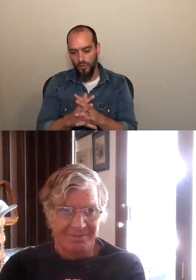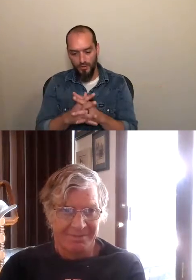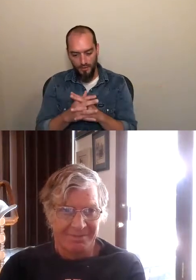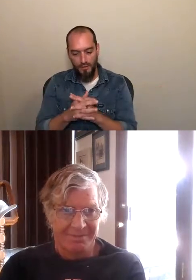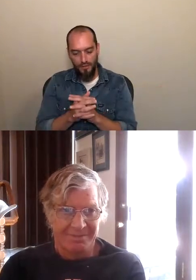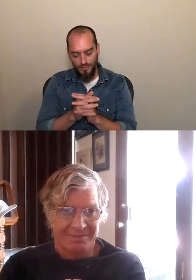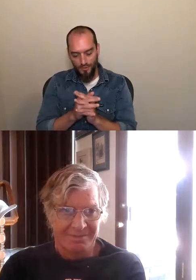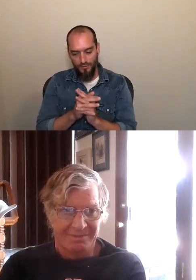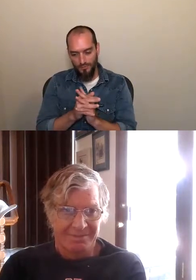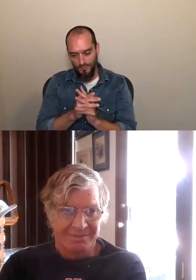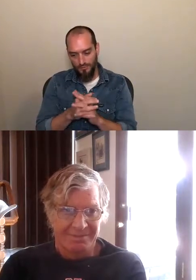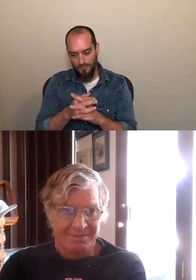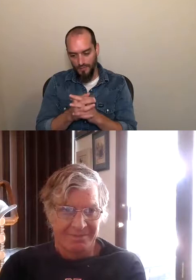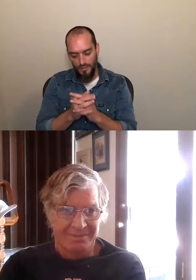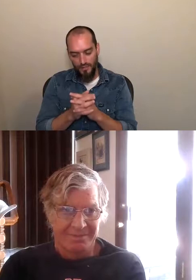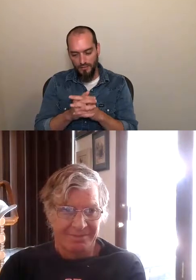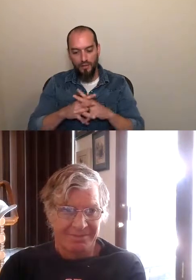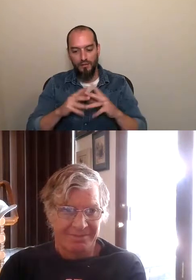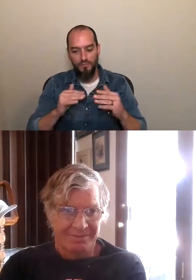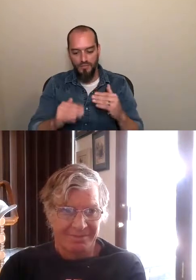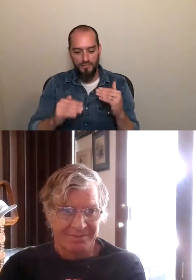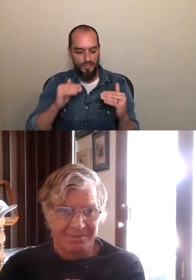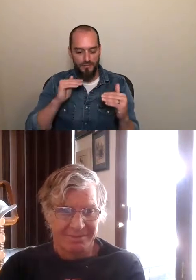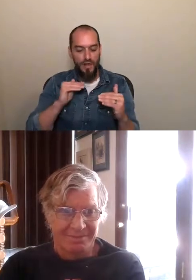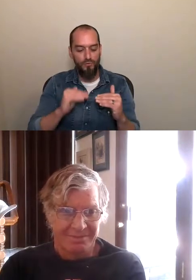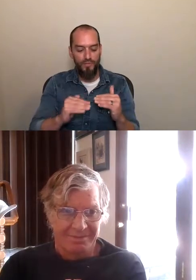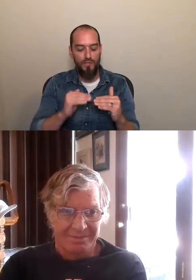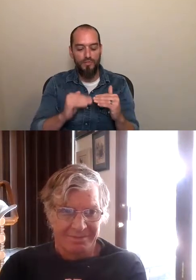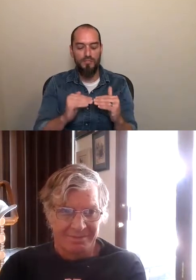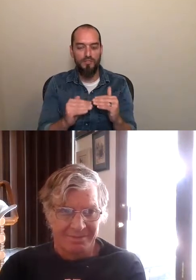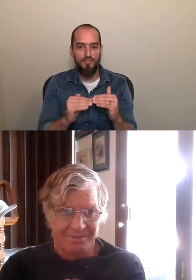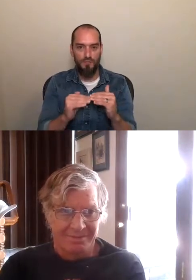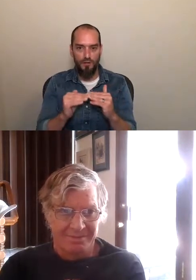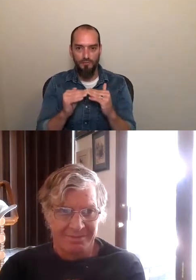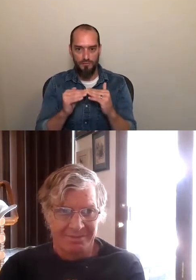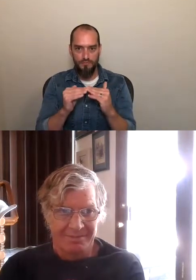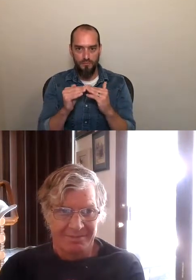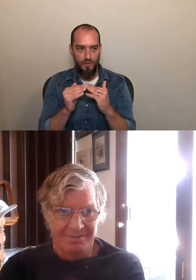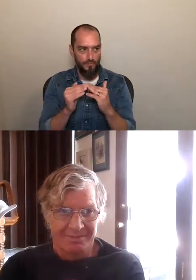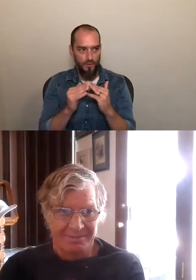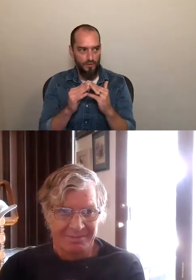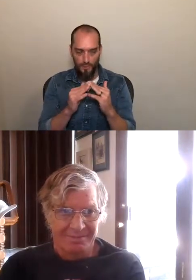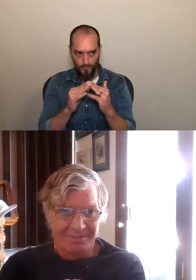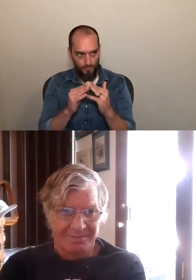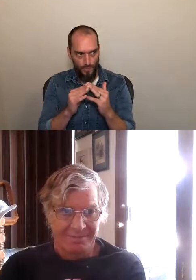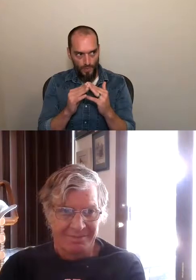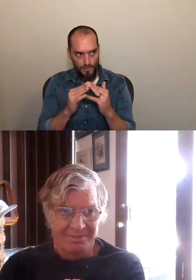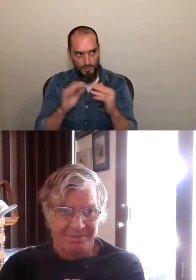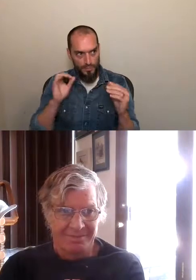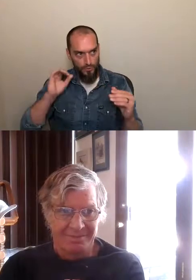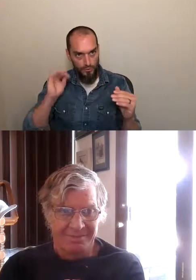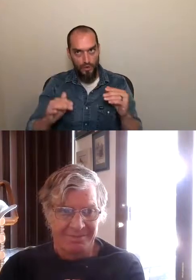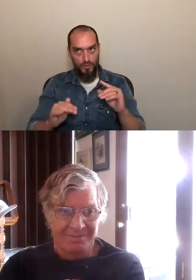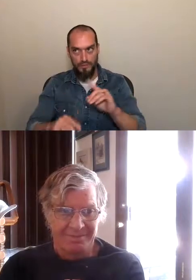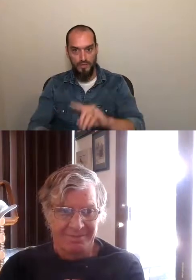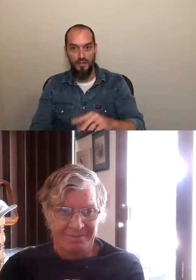day one. So all of these things, anyone can teach themselves what I'm talking about. Especially